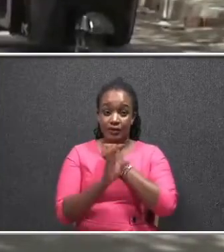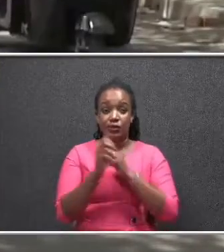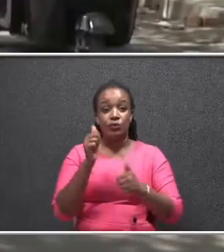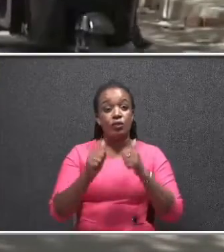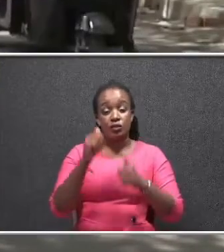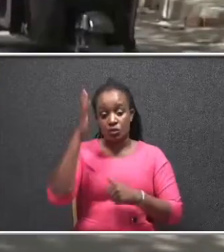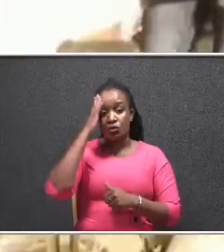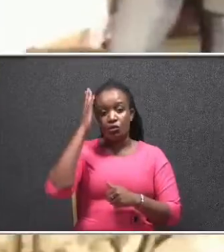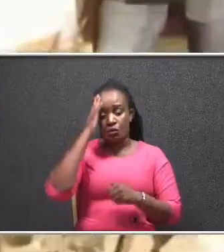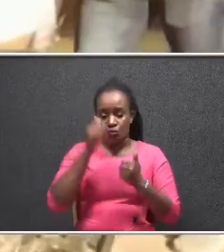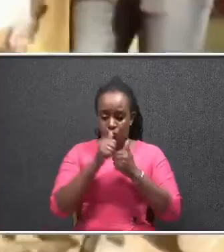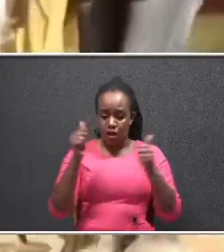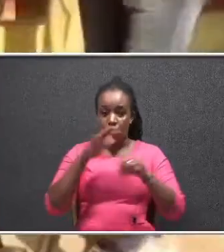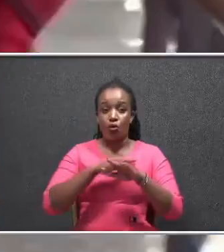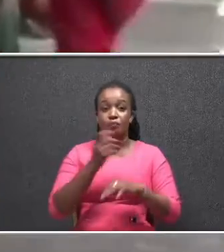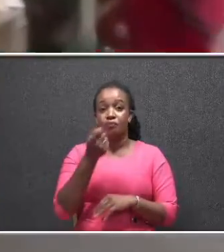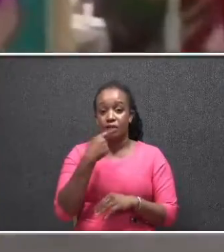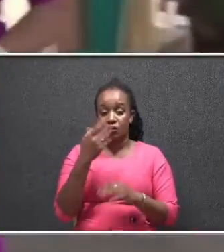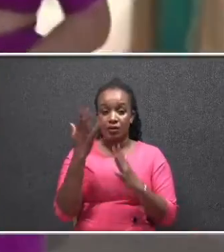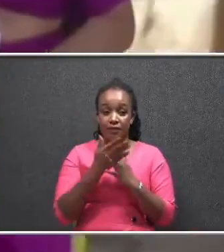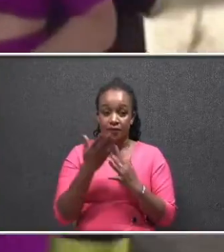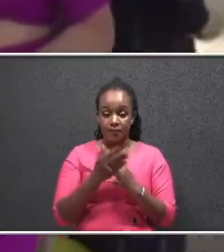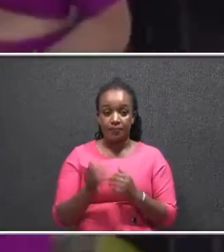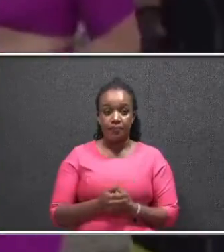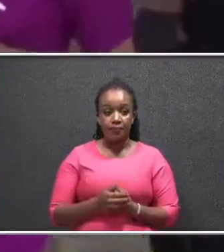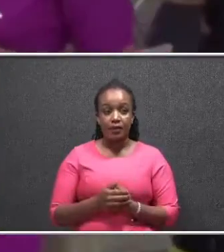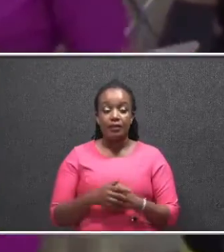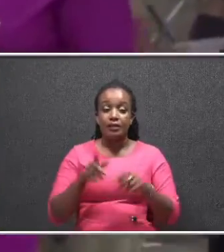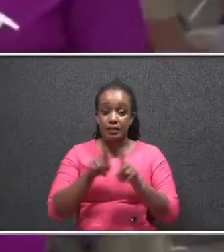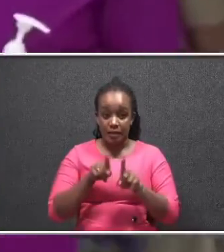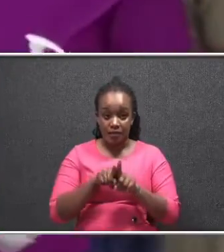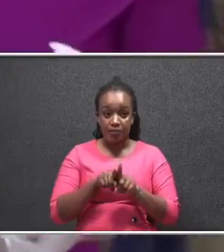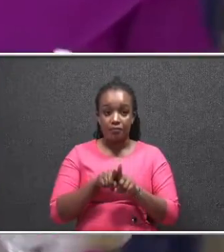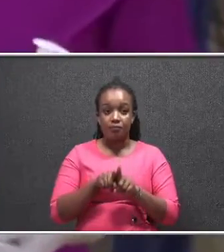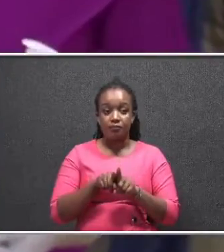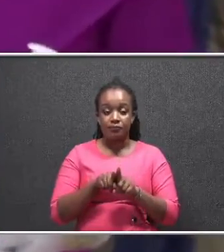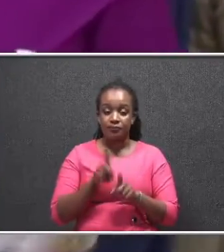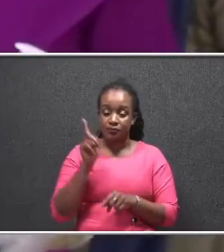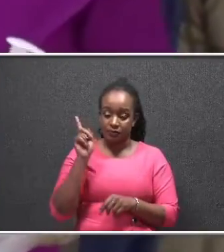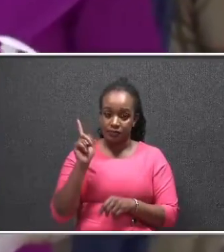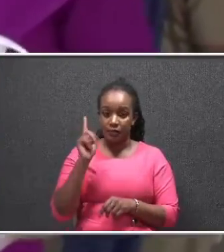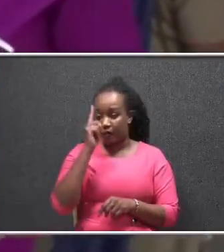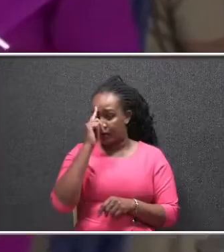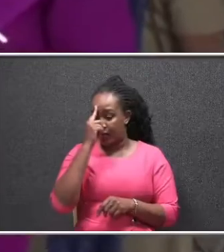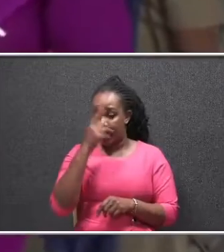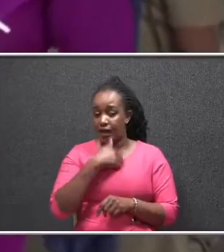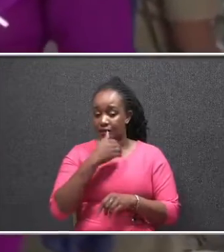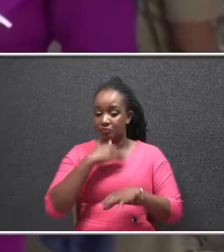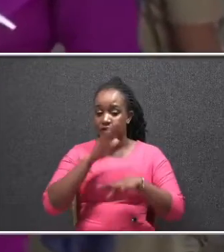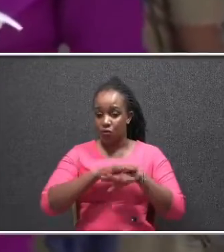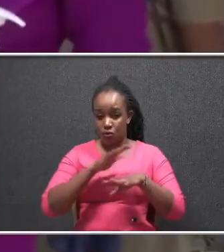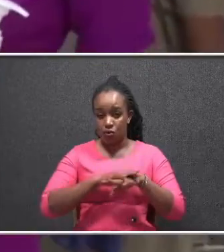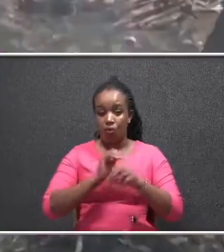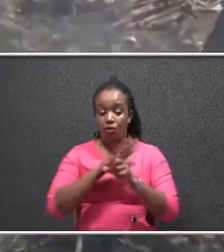pioneer in medical invention. Despite being a pioneer in COVID-19 vaccine production, India